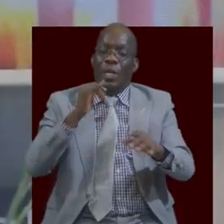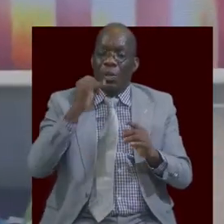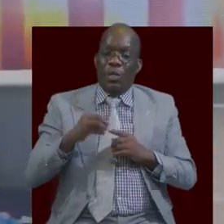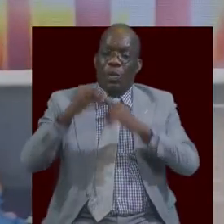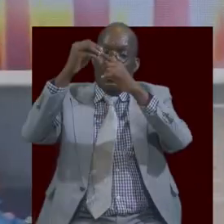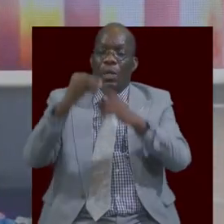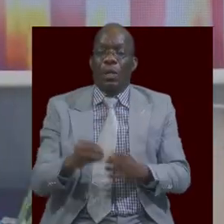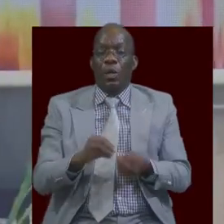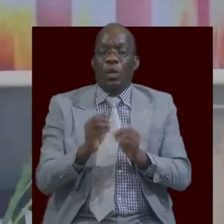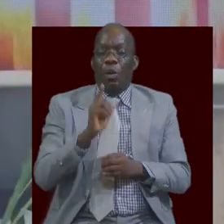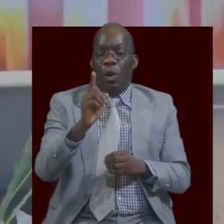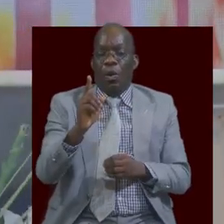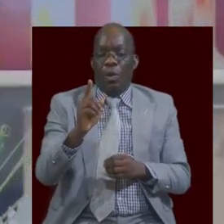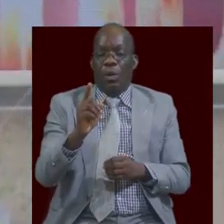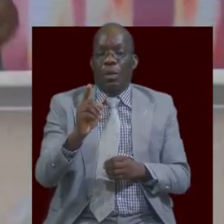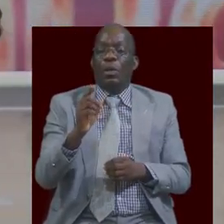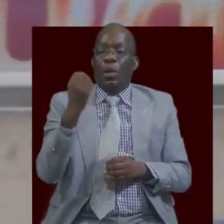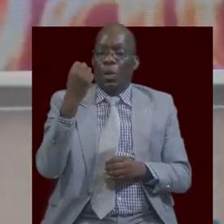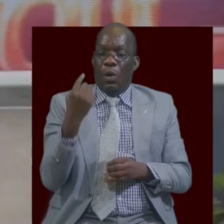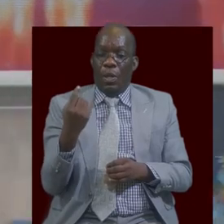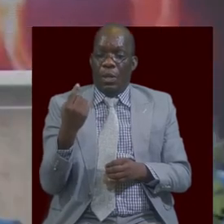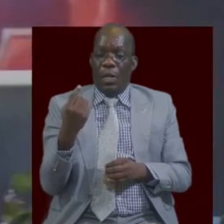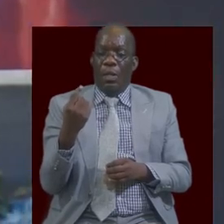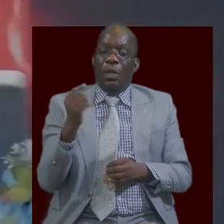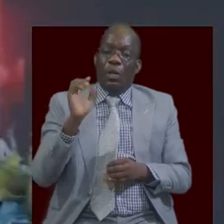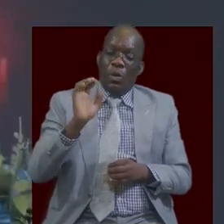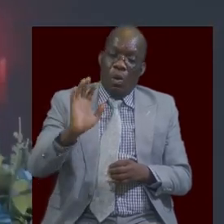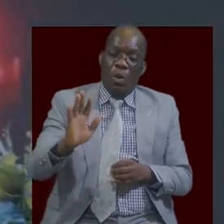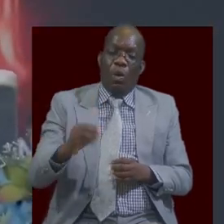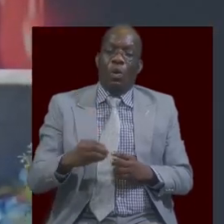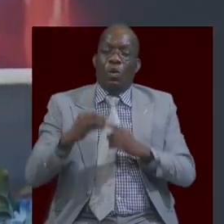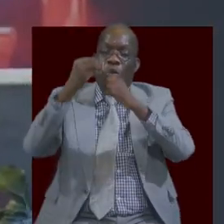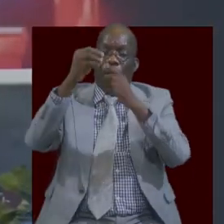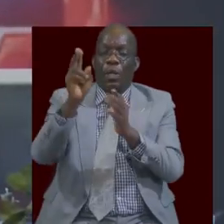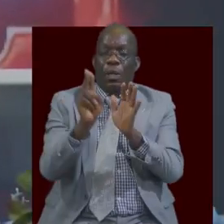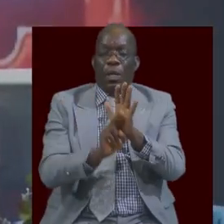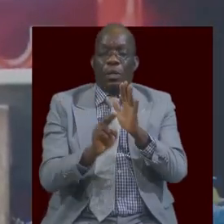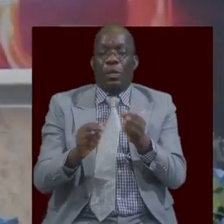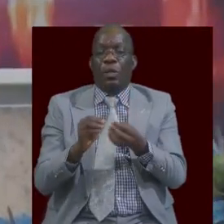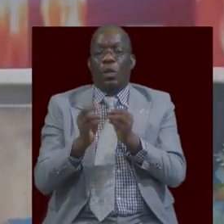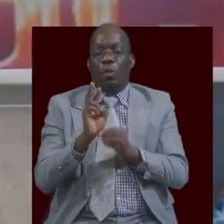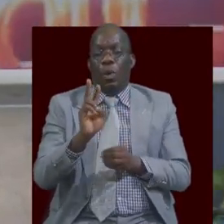Number one, understand your uniqueness. Number two,